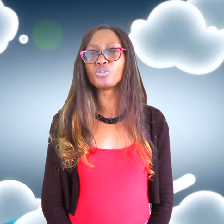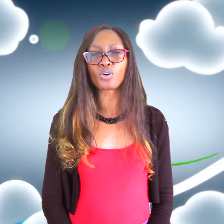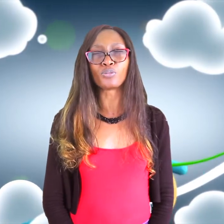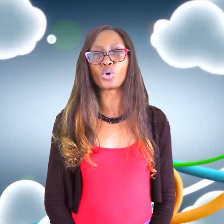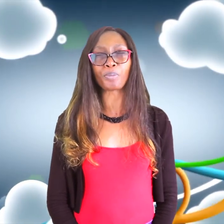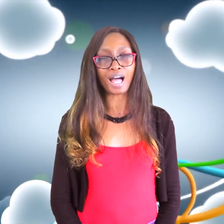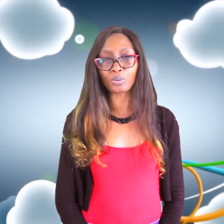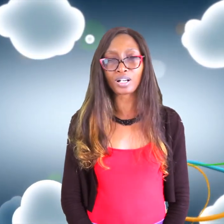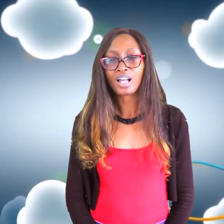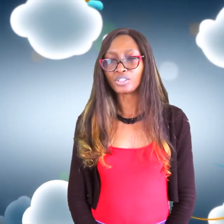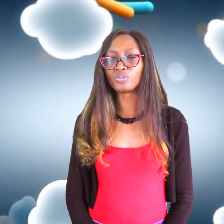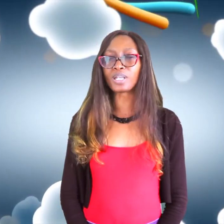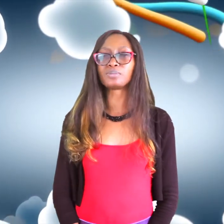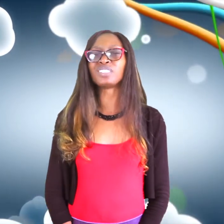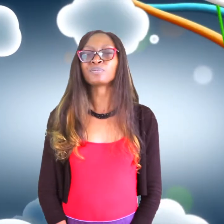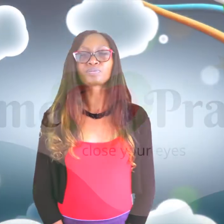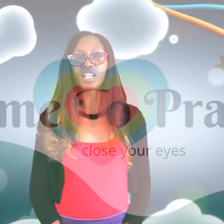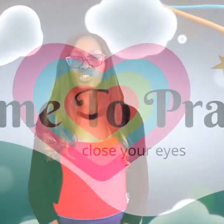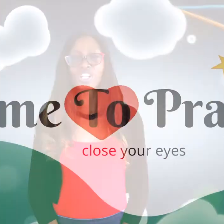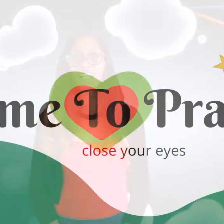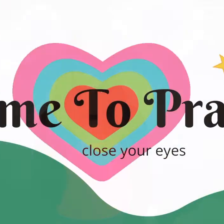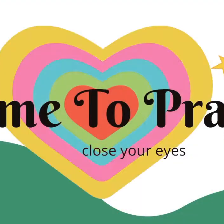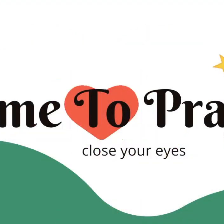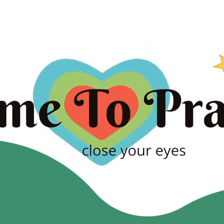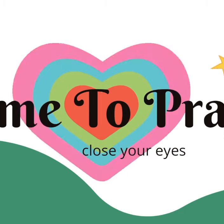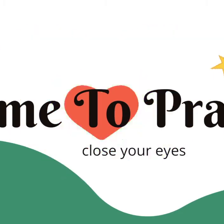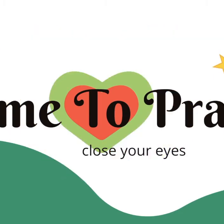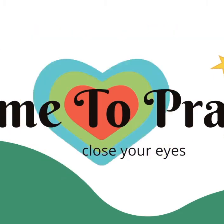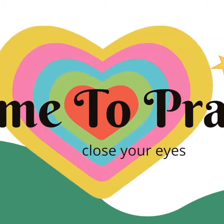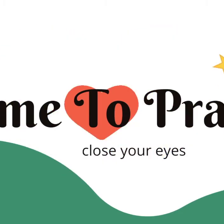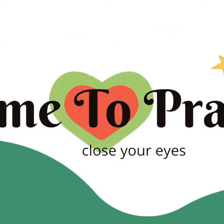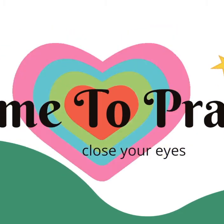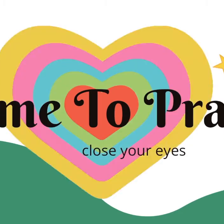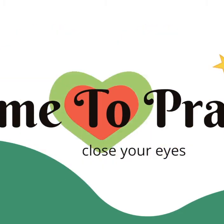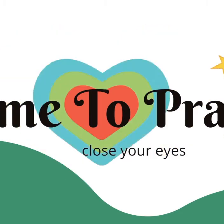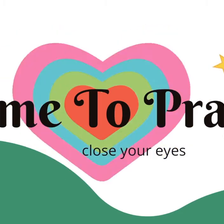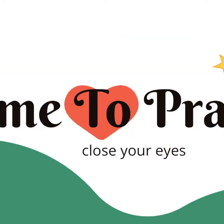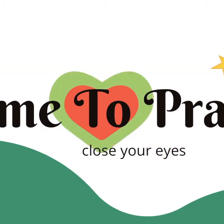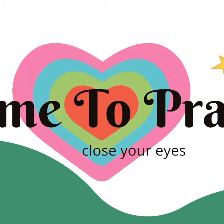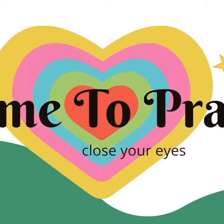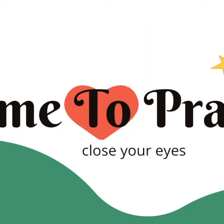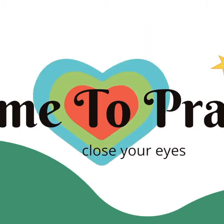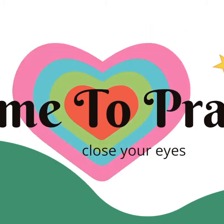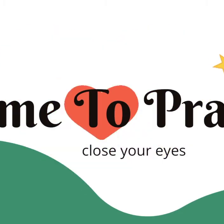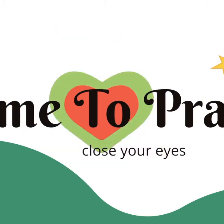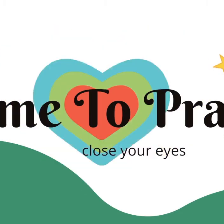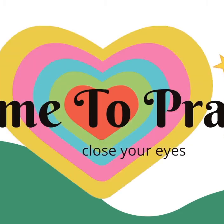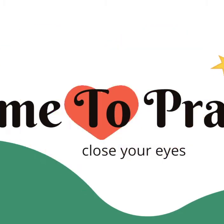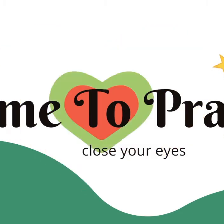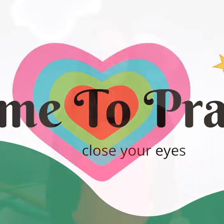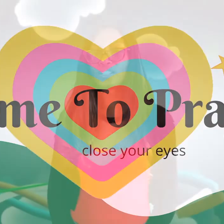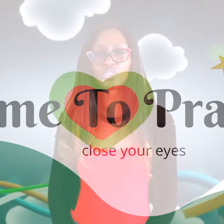make me a proof of your power. You've made me a shining influencer for you. I will continue to shine. I thank